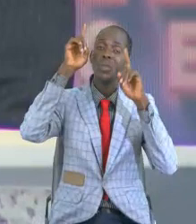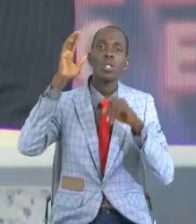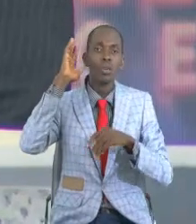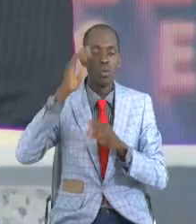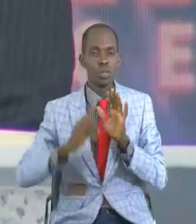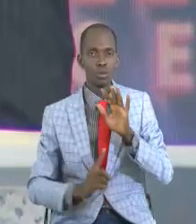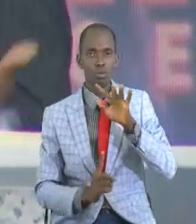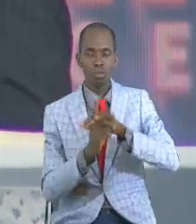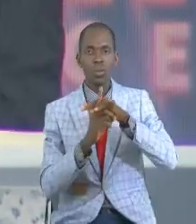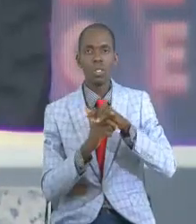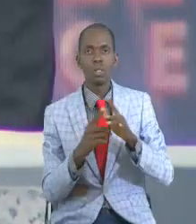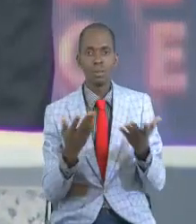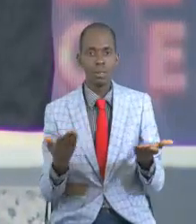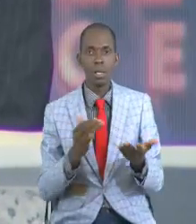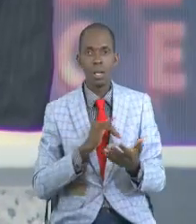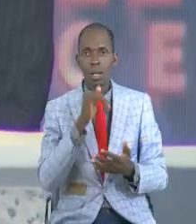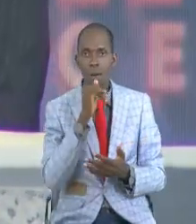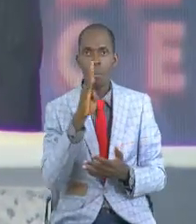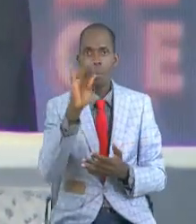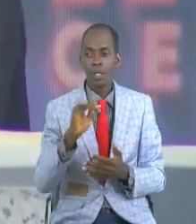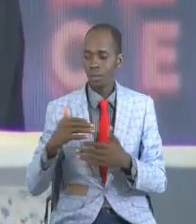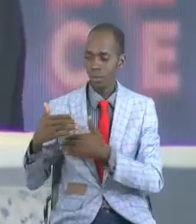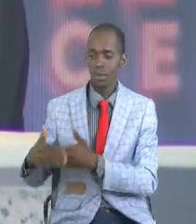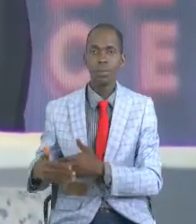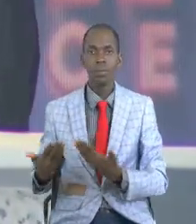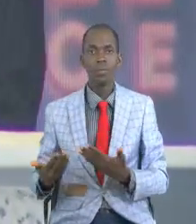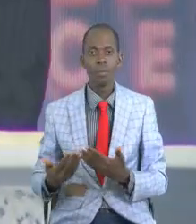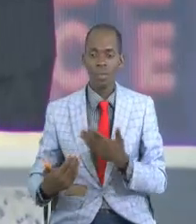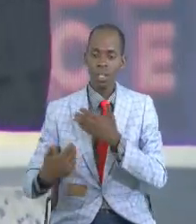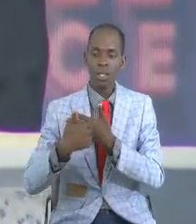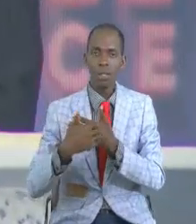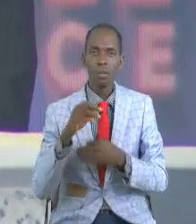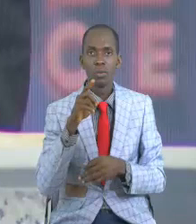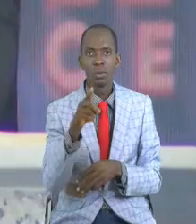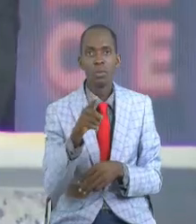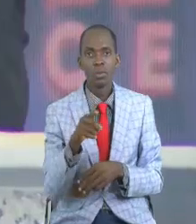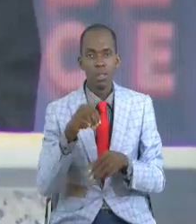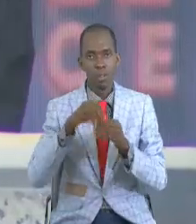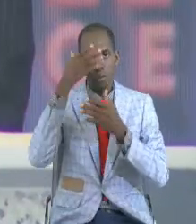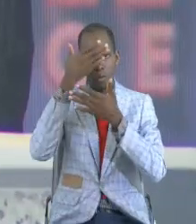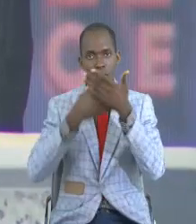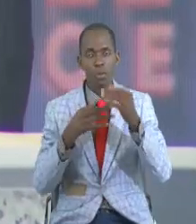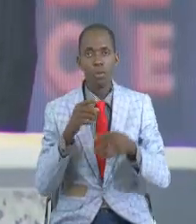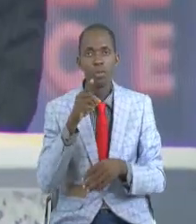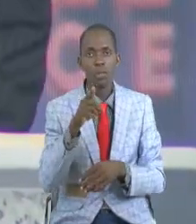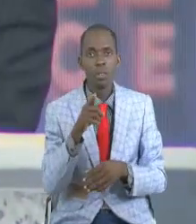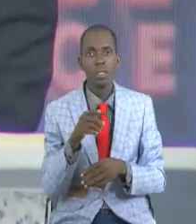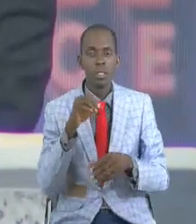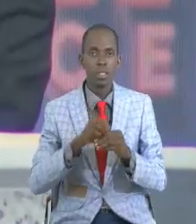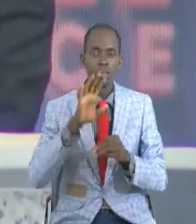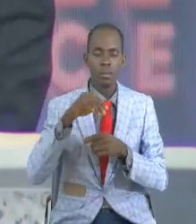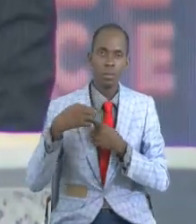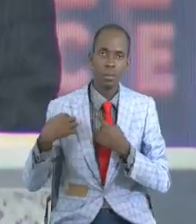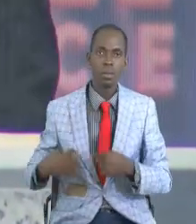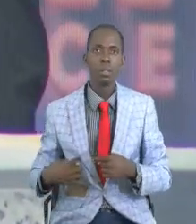here, by your side, behind you, in front of you, in your heart,